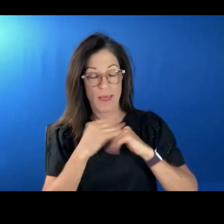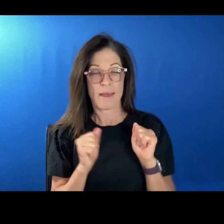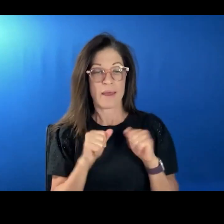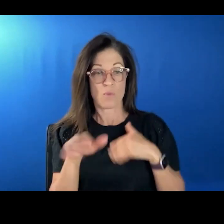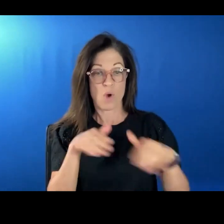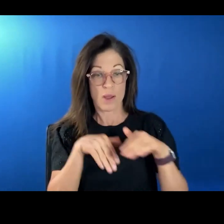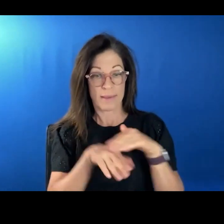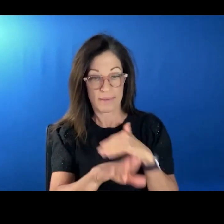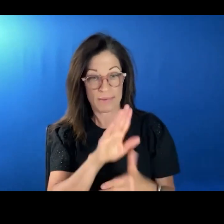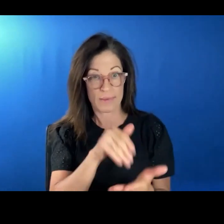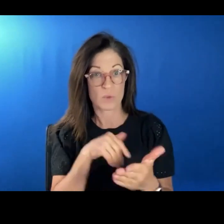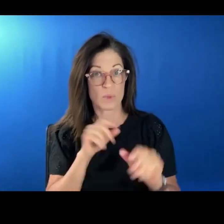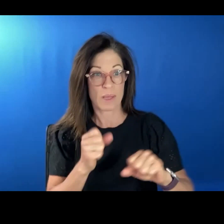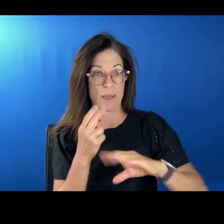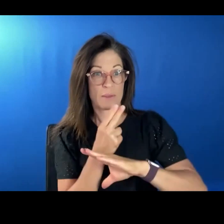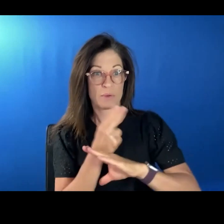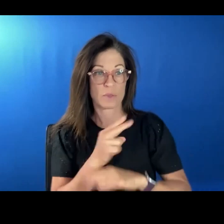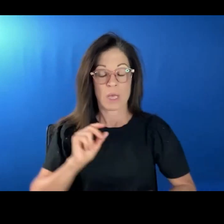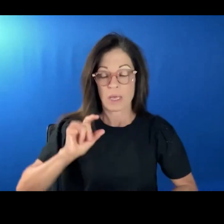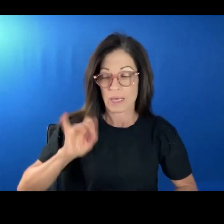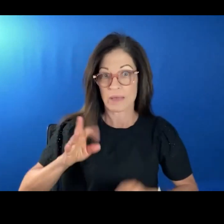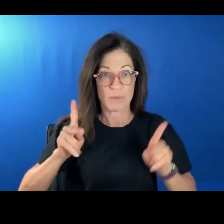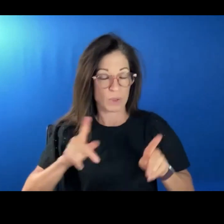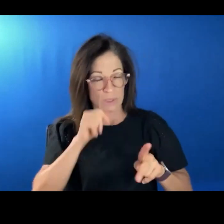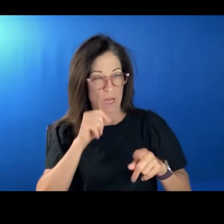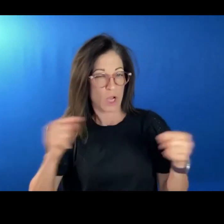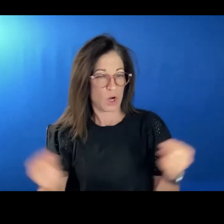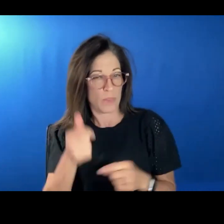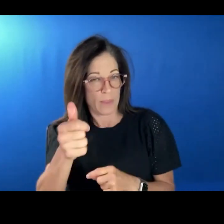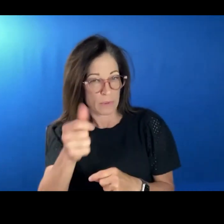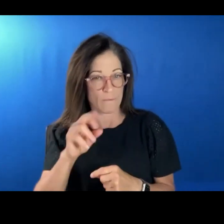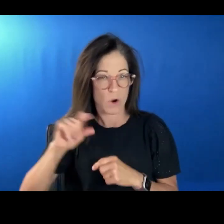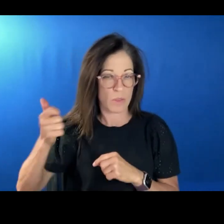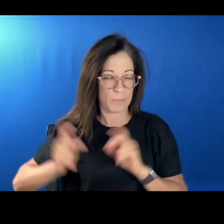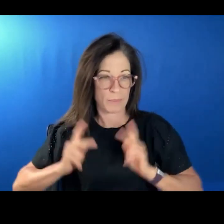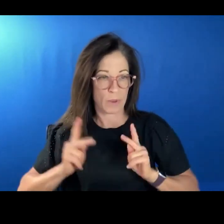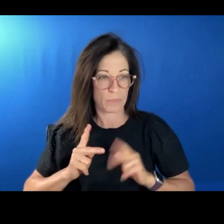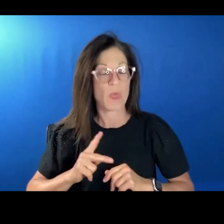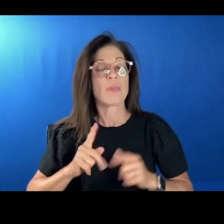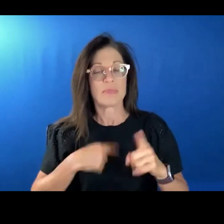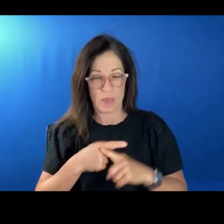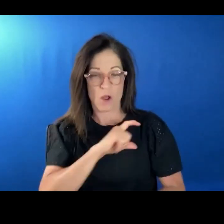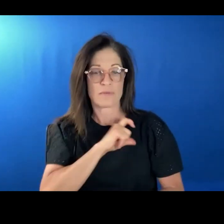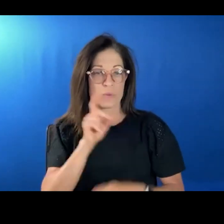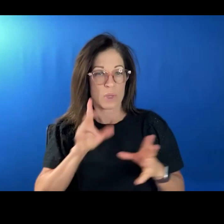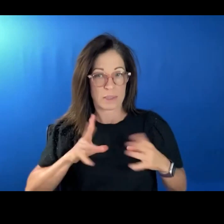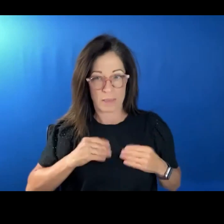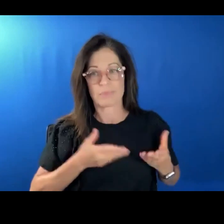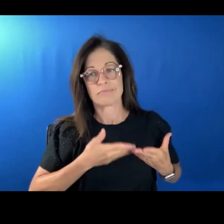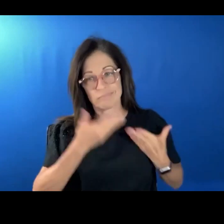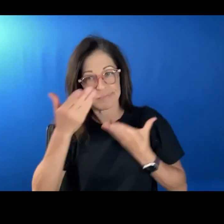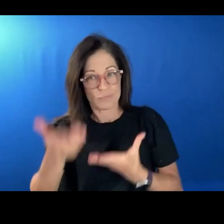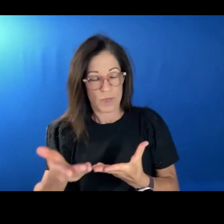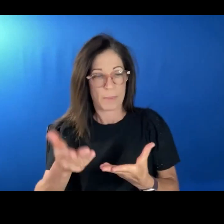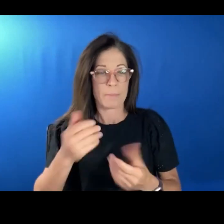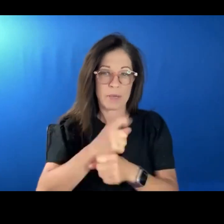we can utilize as long as someone's not a danger to themselves or others. An officer will take them there and make